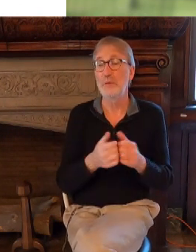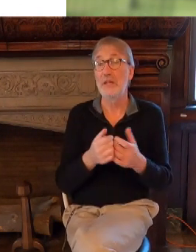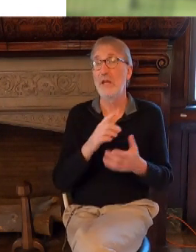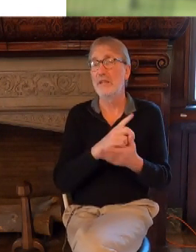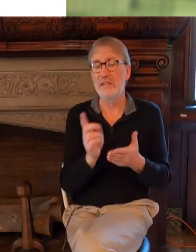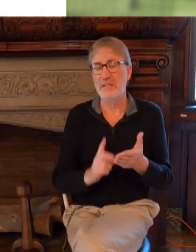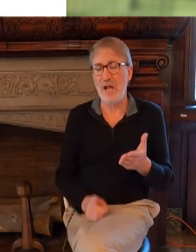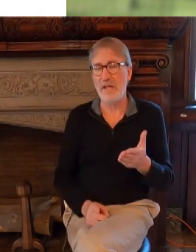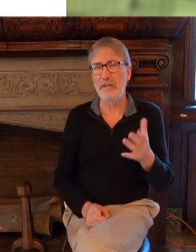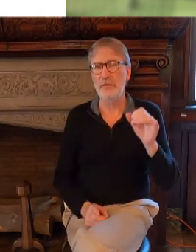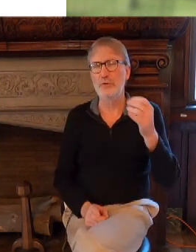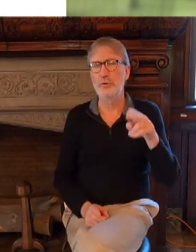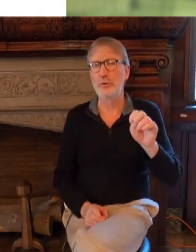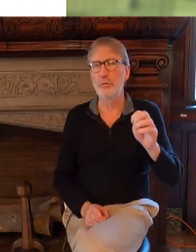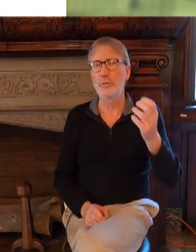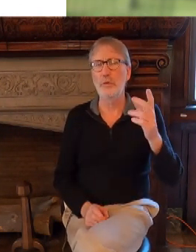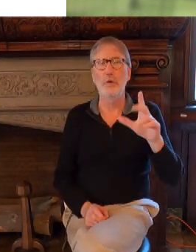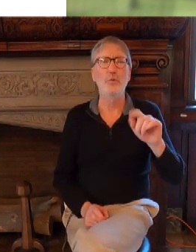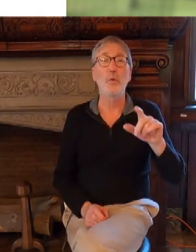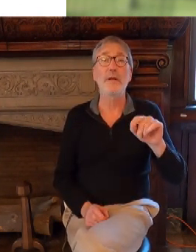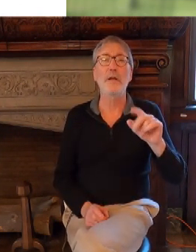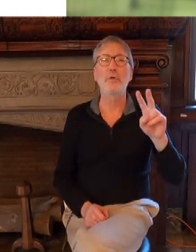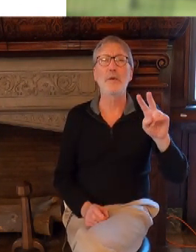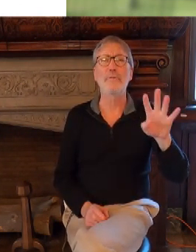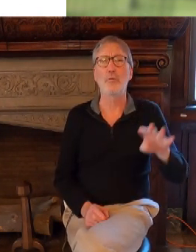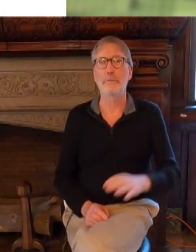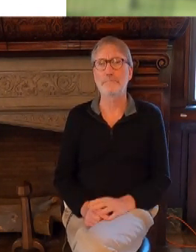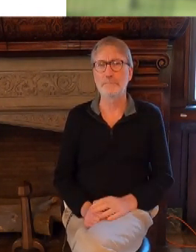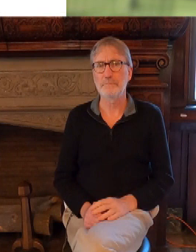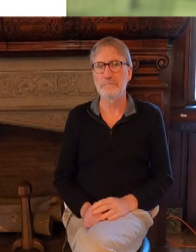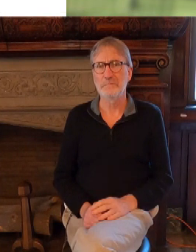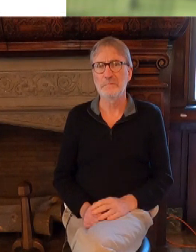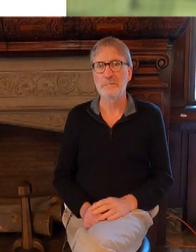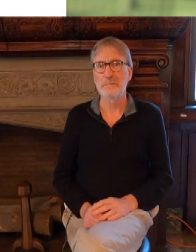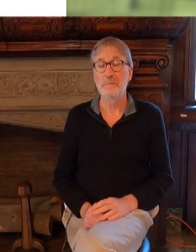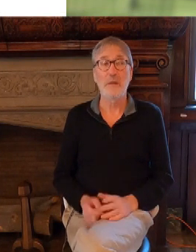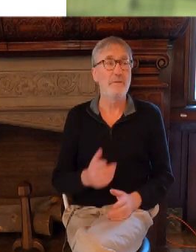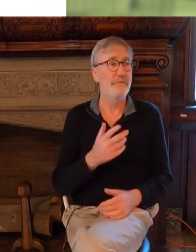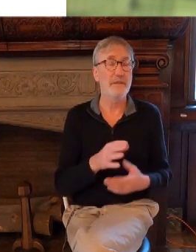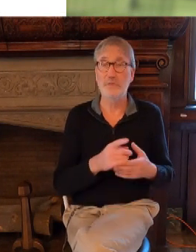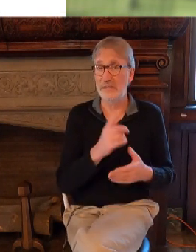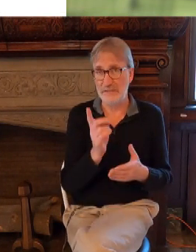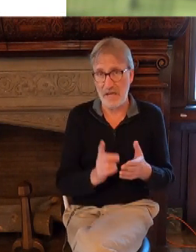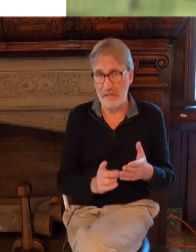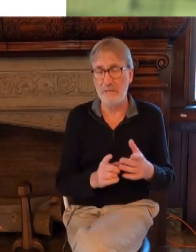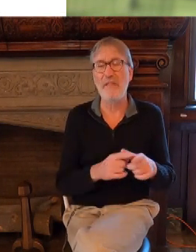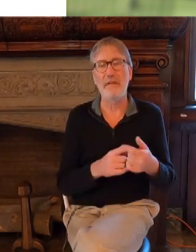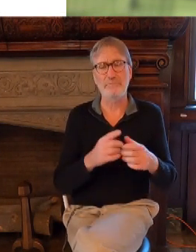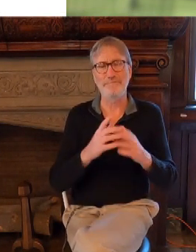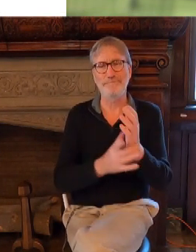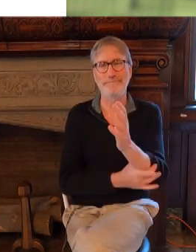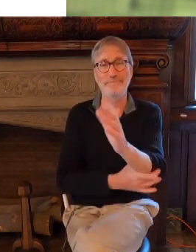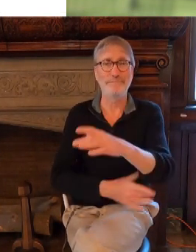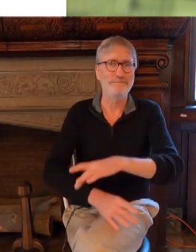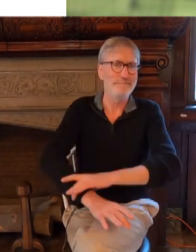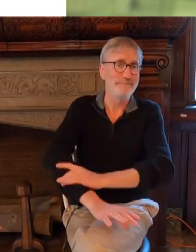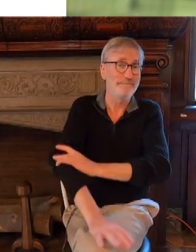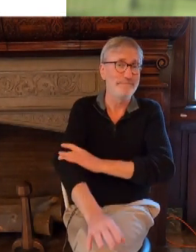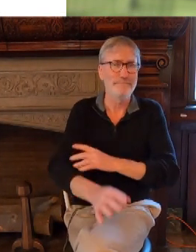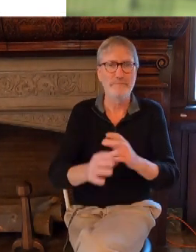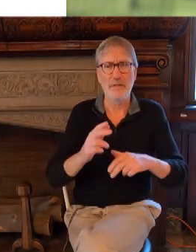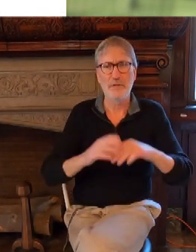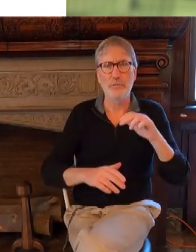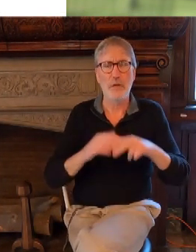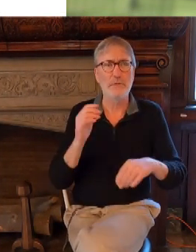design in June of 2024. As soon as final design wraps up, we're going to go into construction.